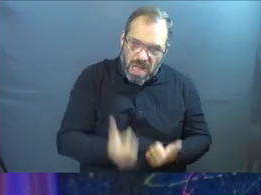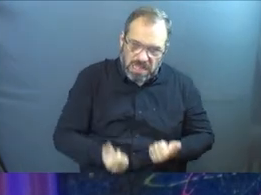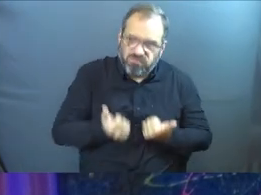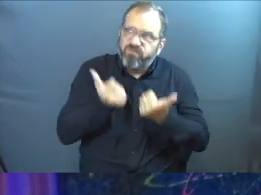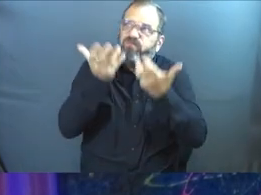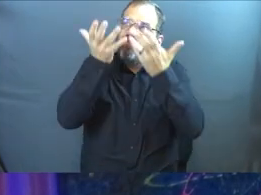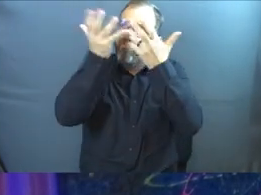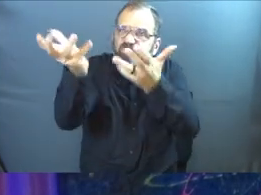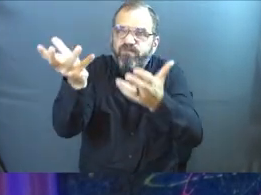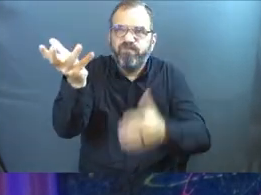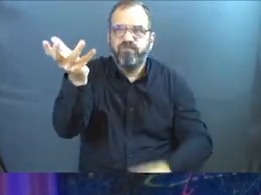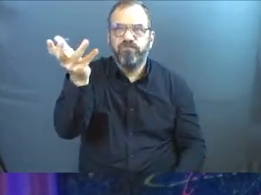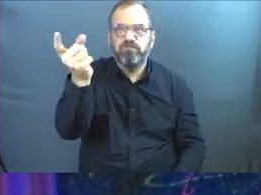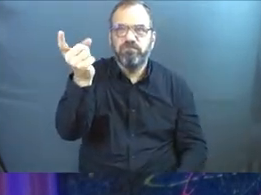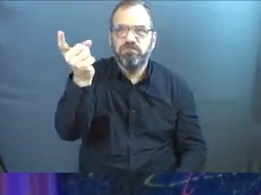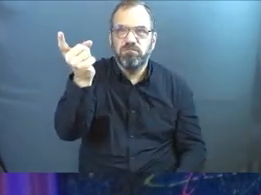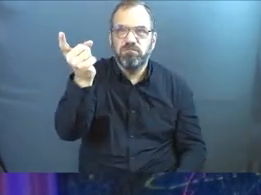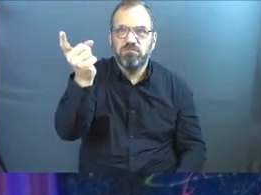to God.